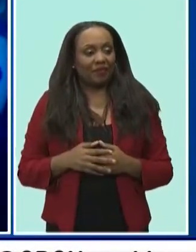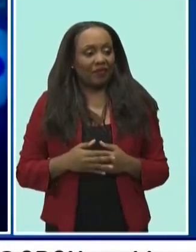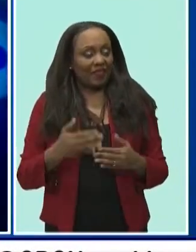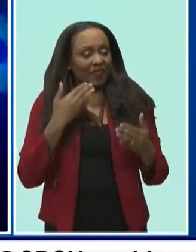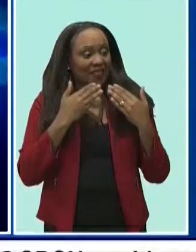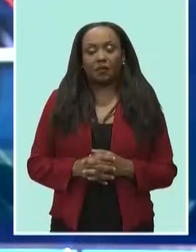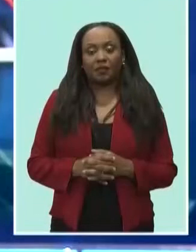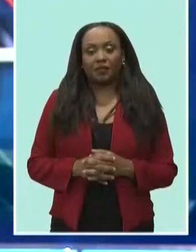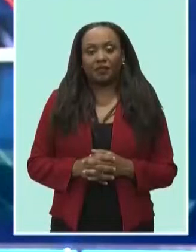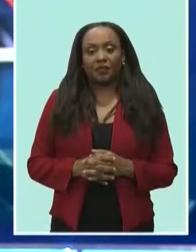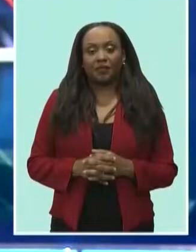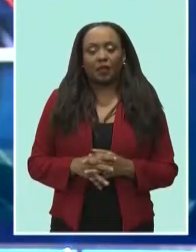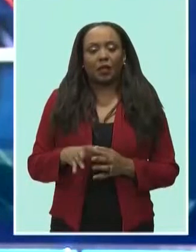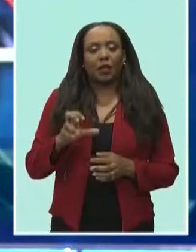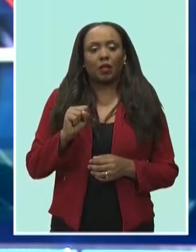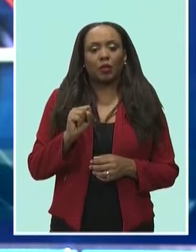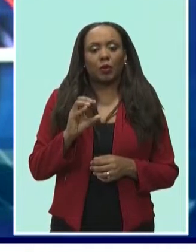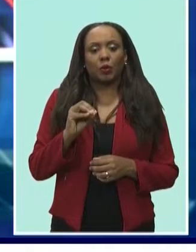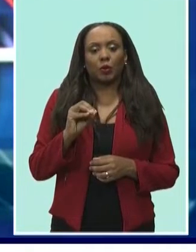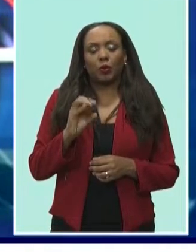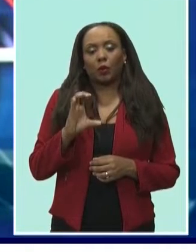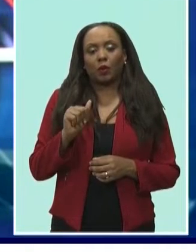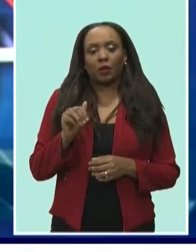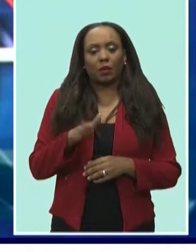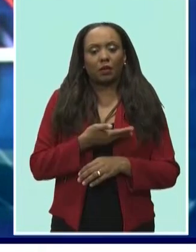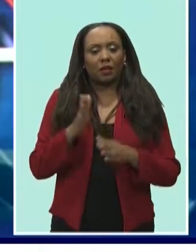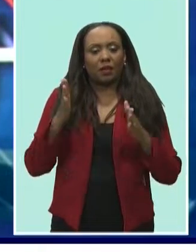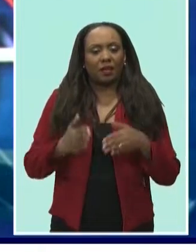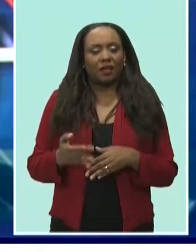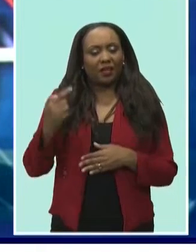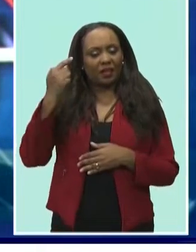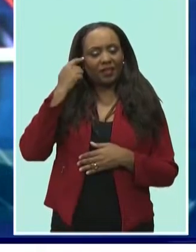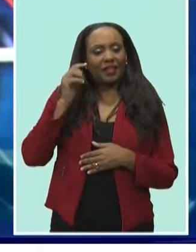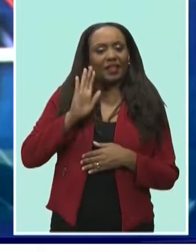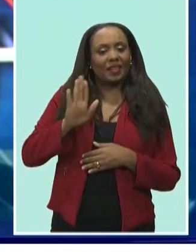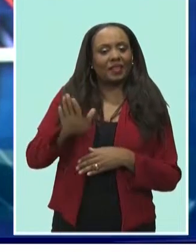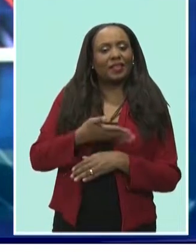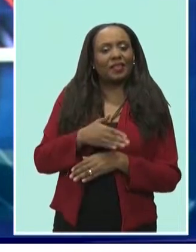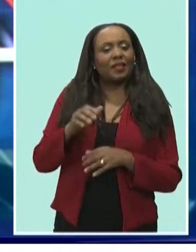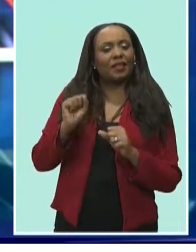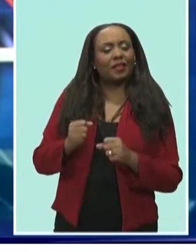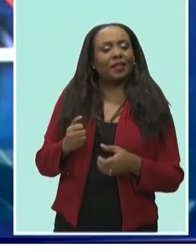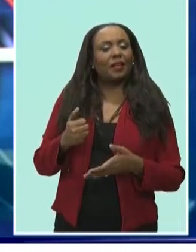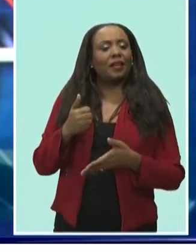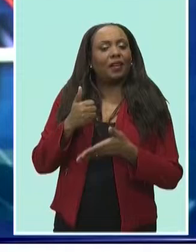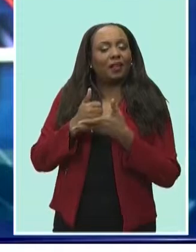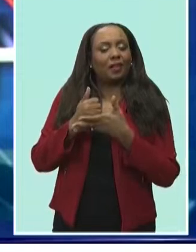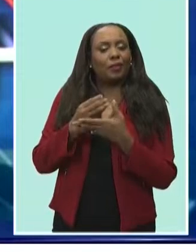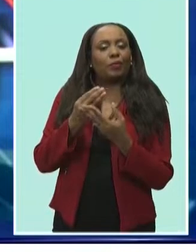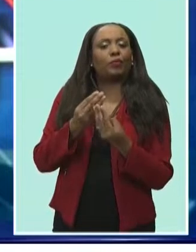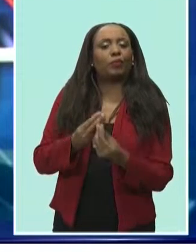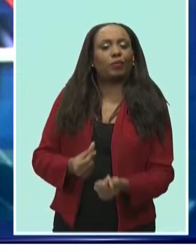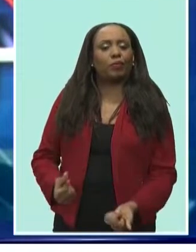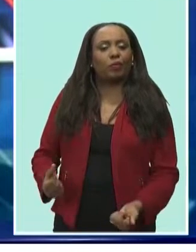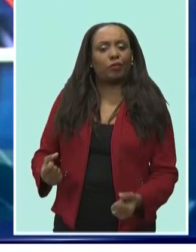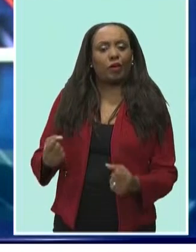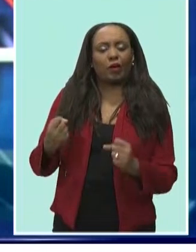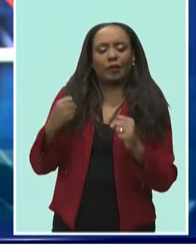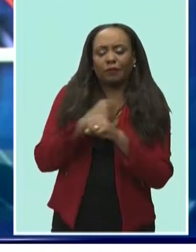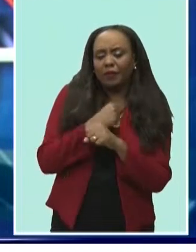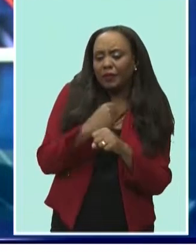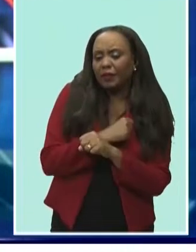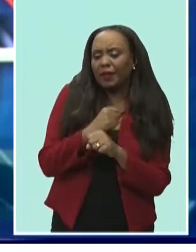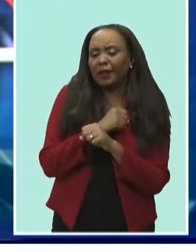you so much, Lisa. A soca artist thinks his award-winning song could help to quell some of the violence sweeping the Caribbean.